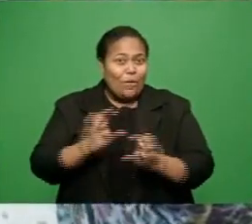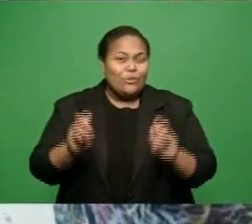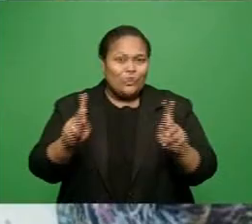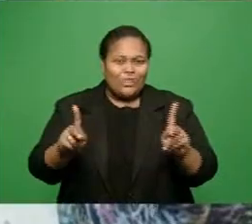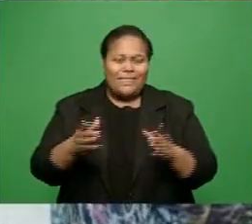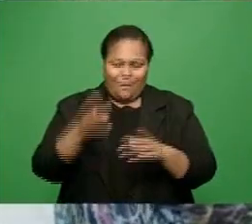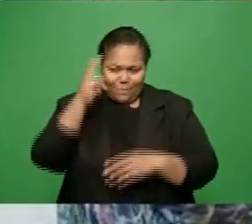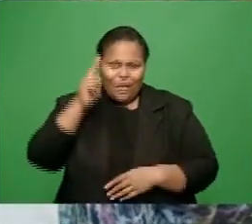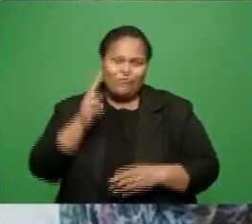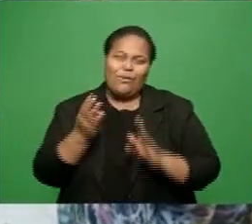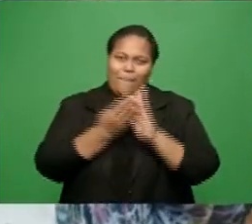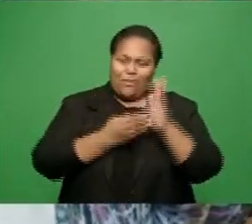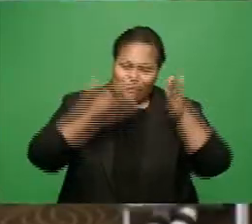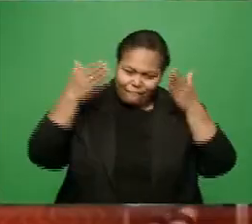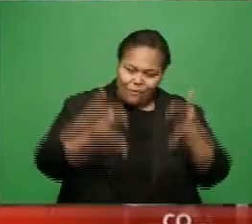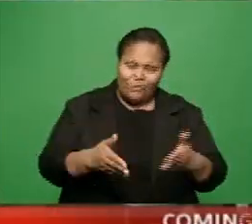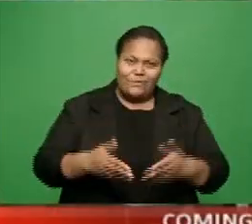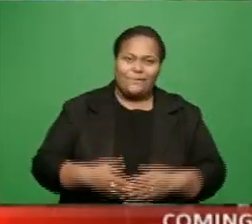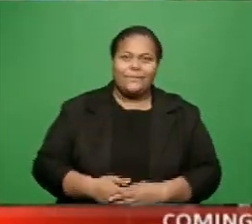Vadala, FBC News.